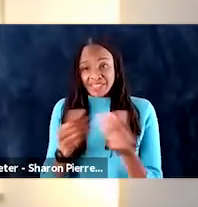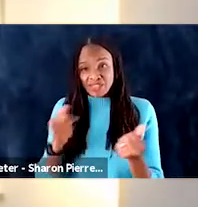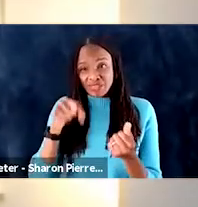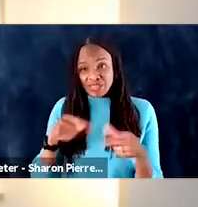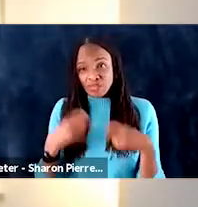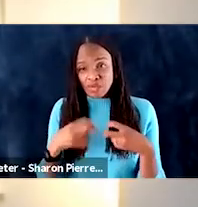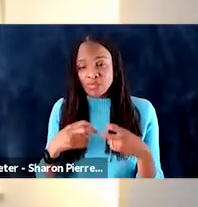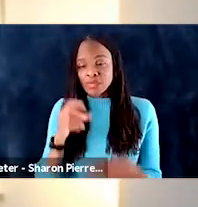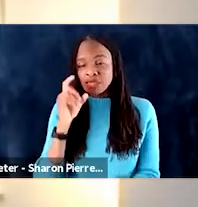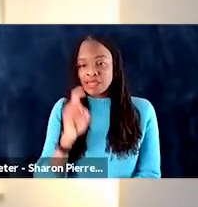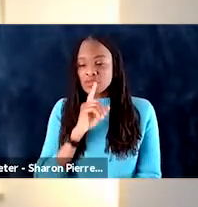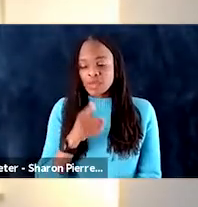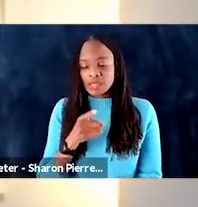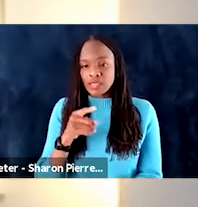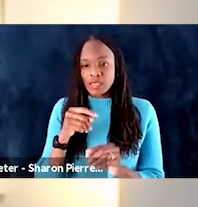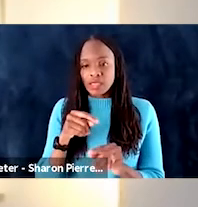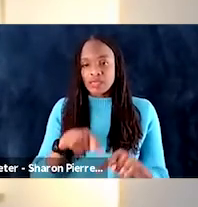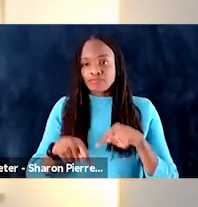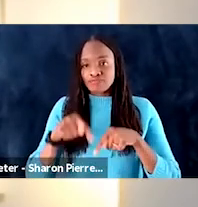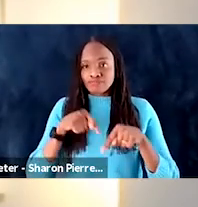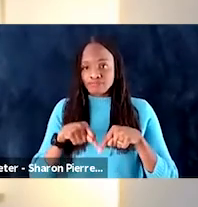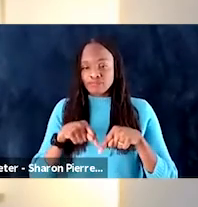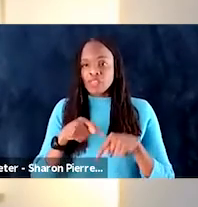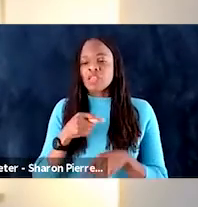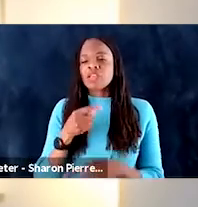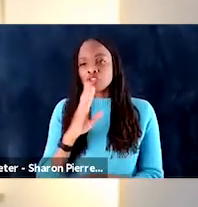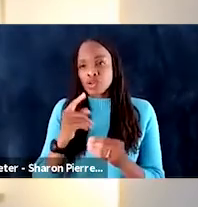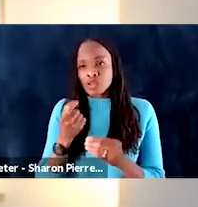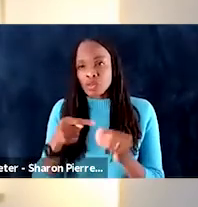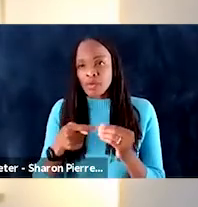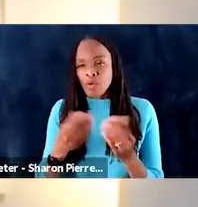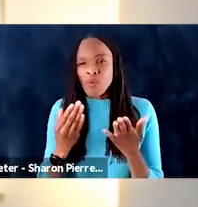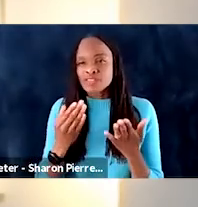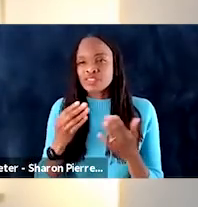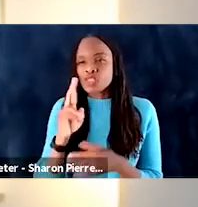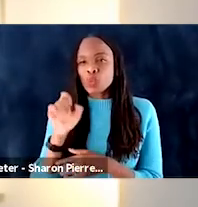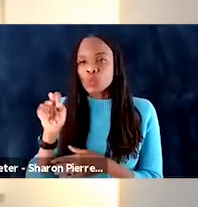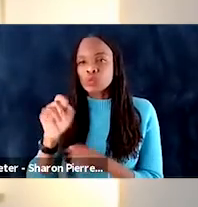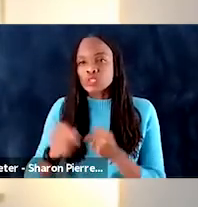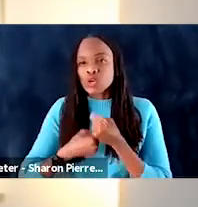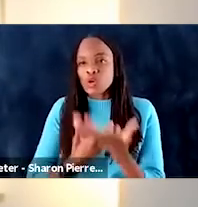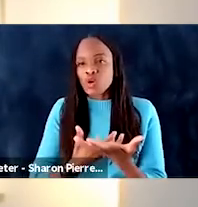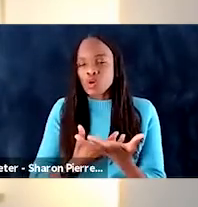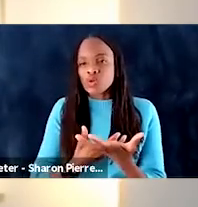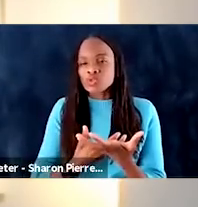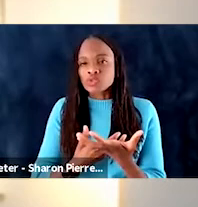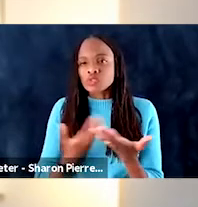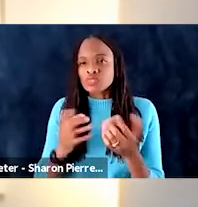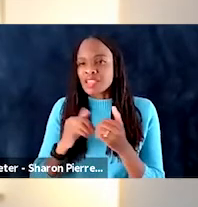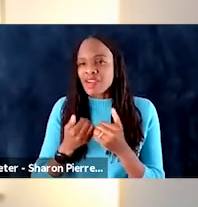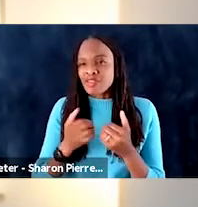to take a step back and talk a little bit about the root causes of and the